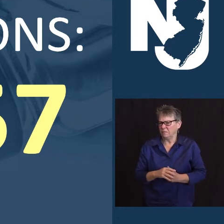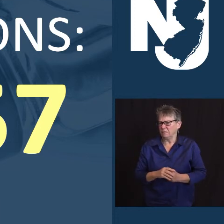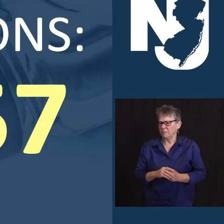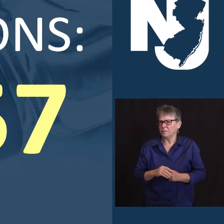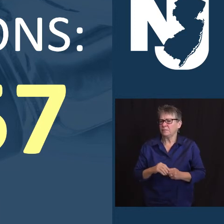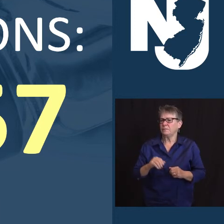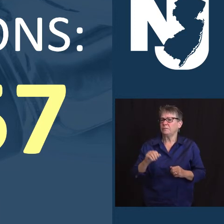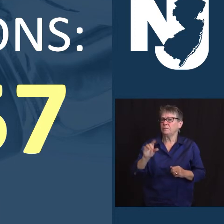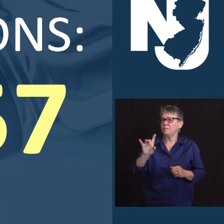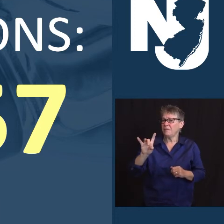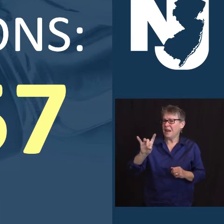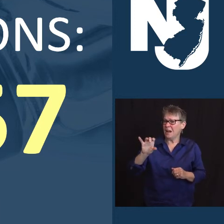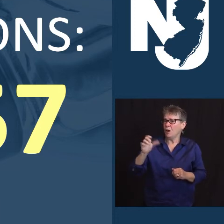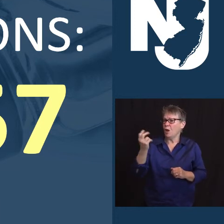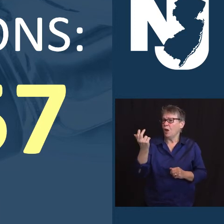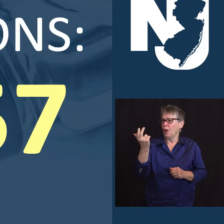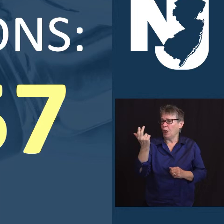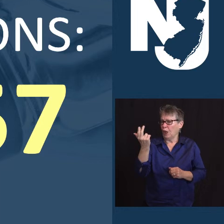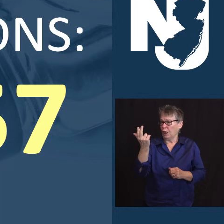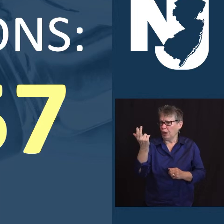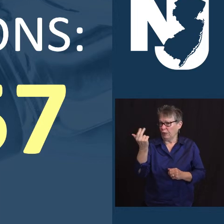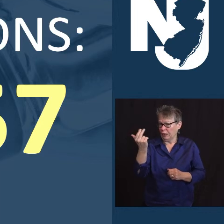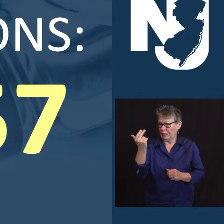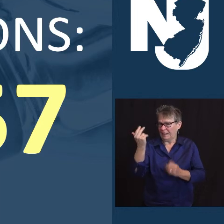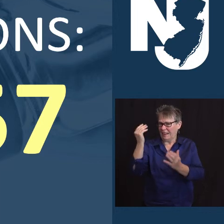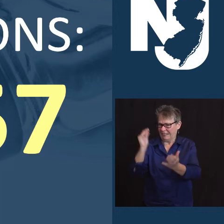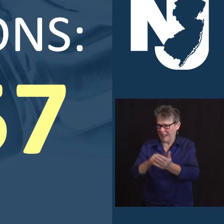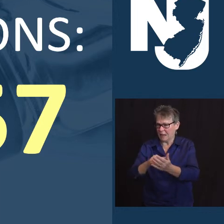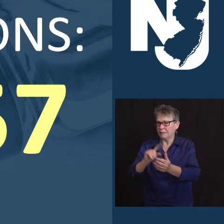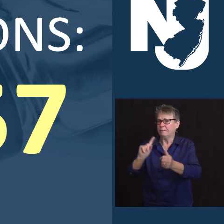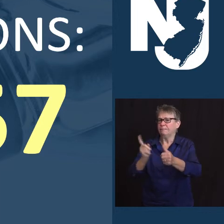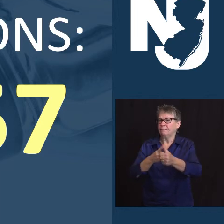813,216 initial doses, and